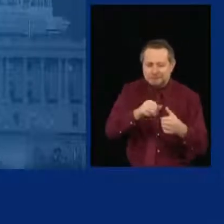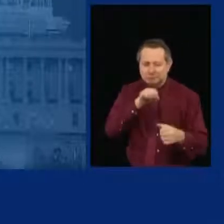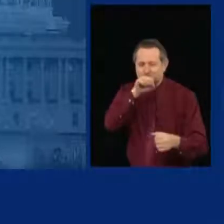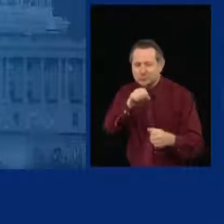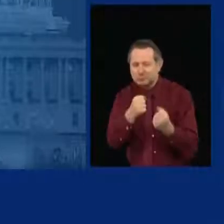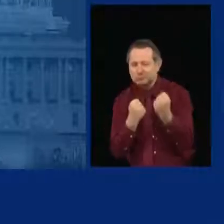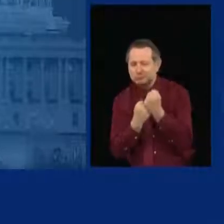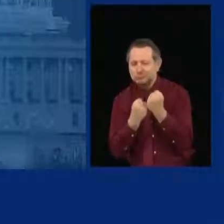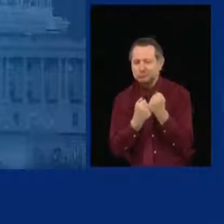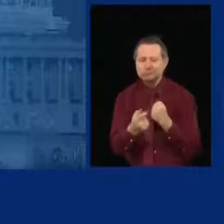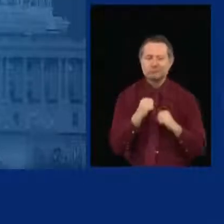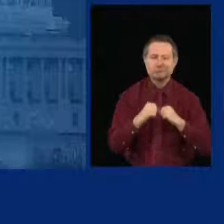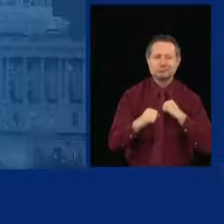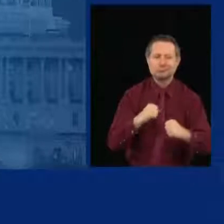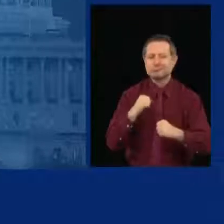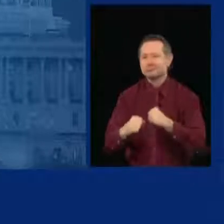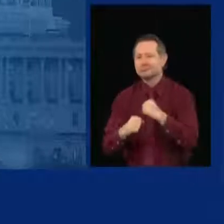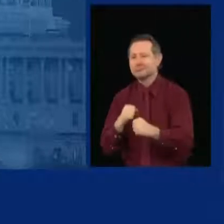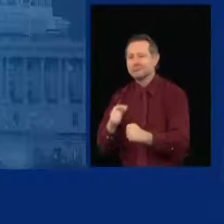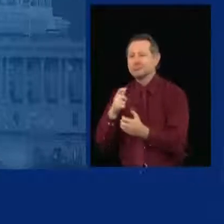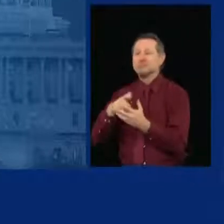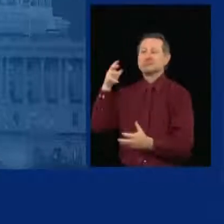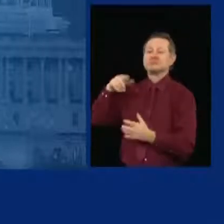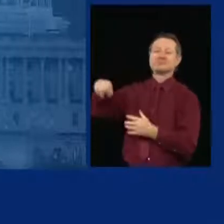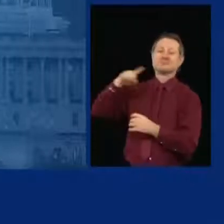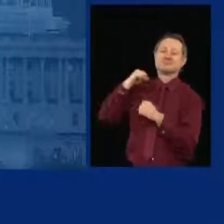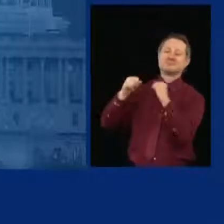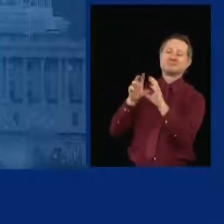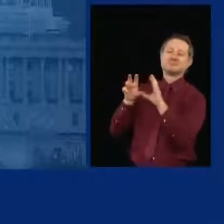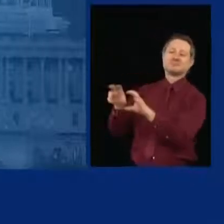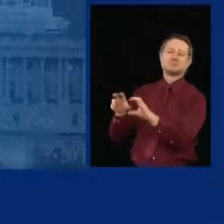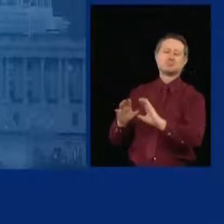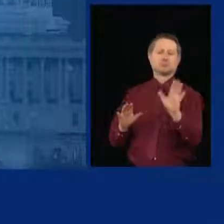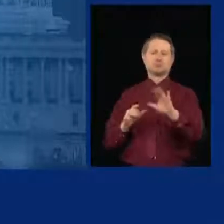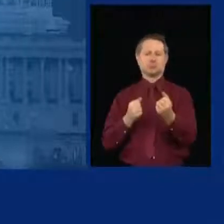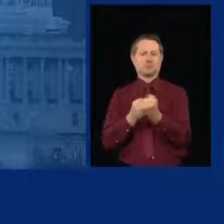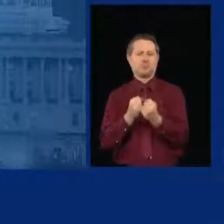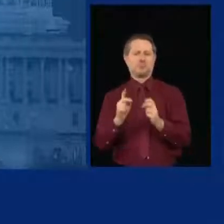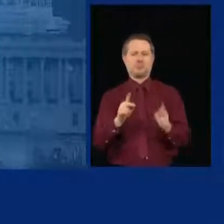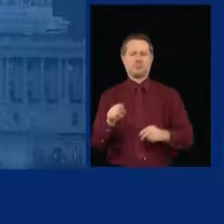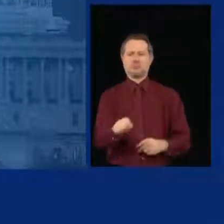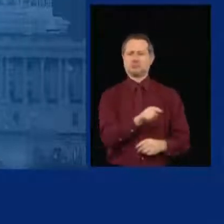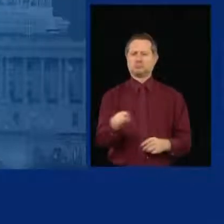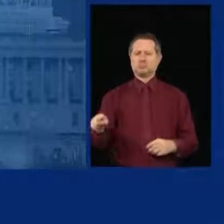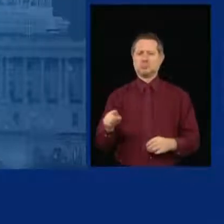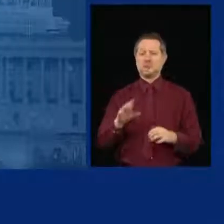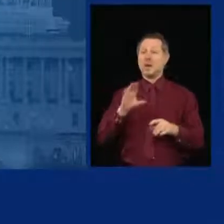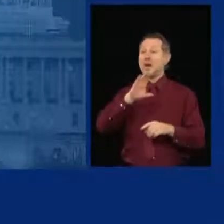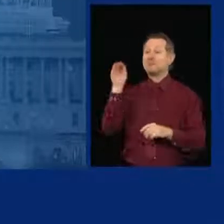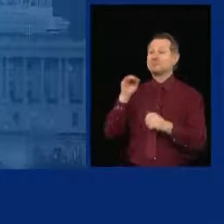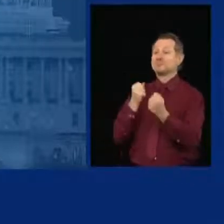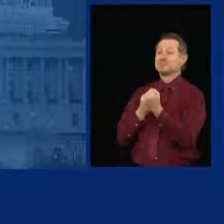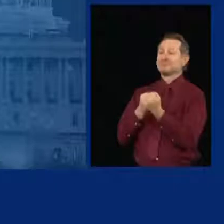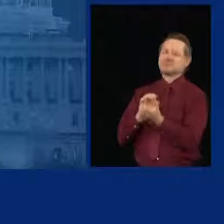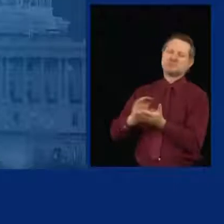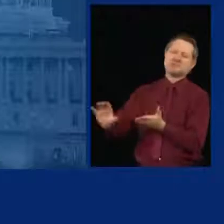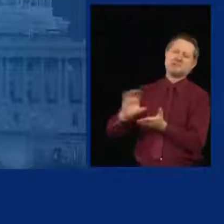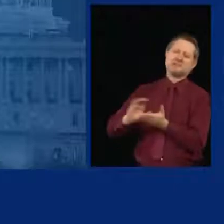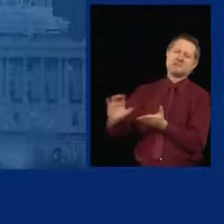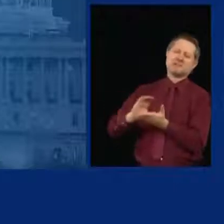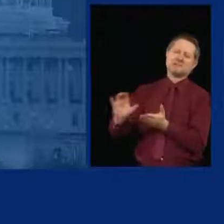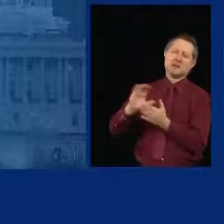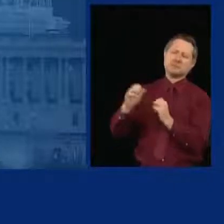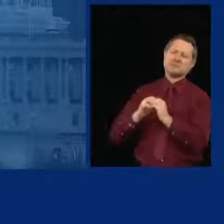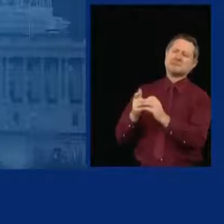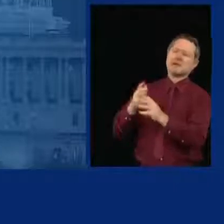to run for office. You still work for the people. No corporate bailouts. Don't bail out corporations and then have them